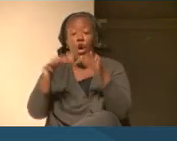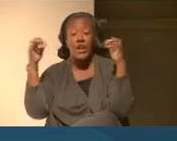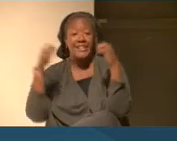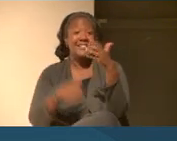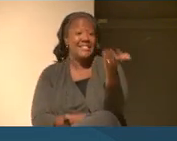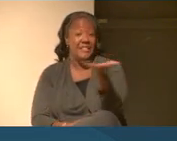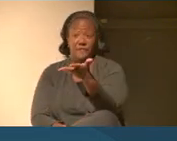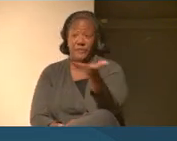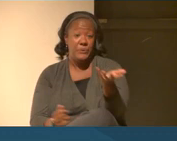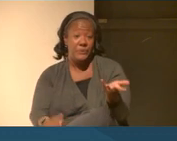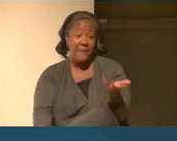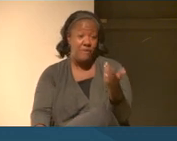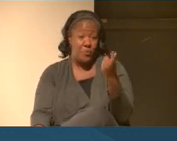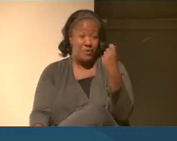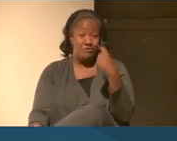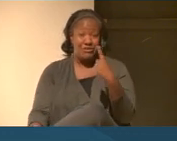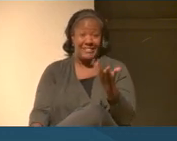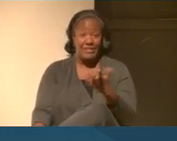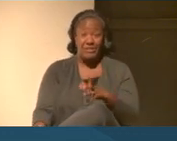the microphone. Yes, absolutely.